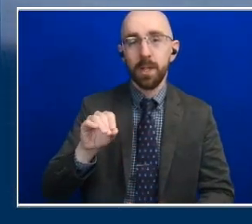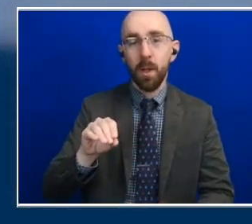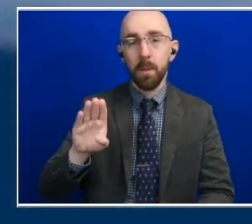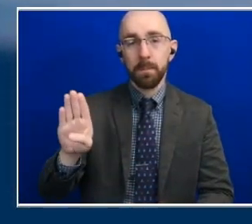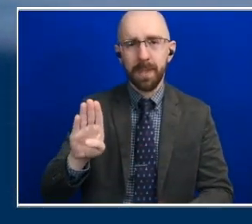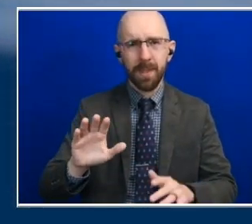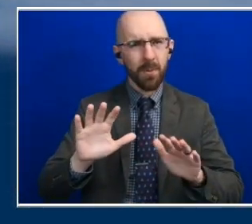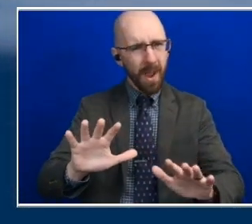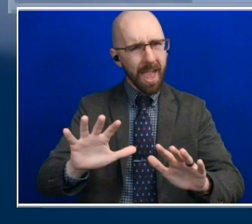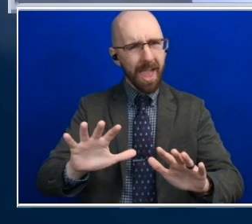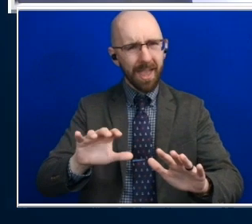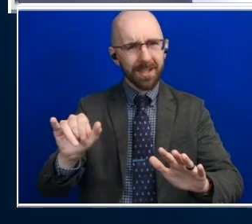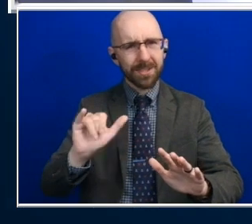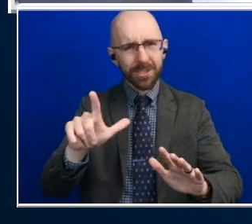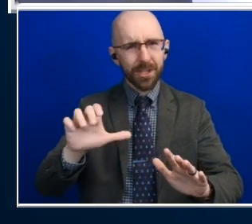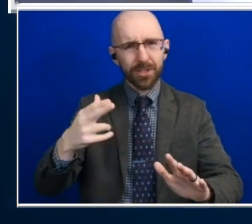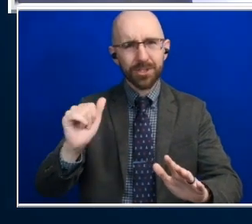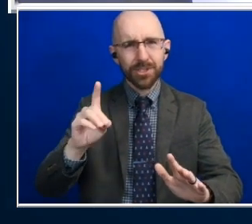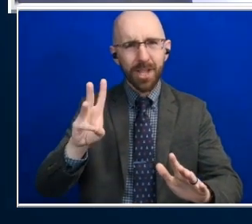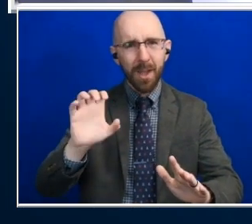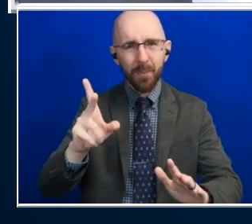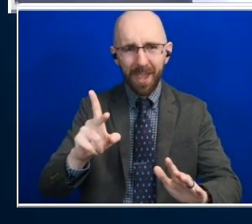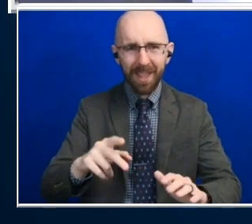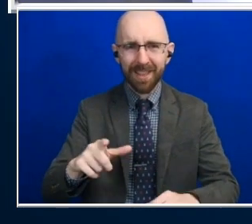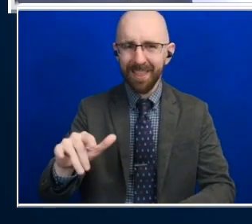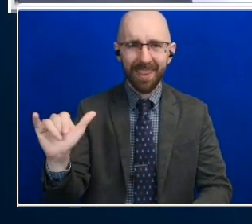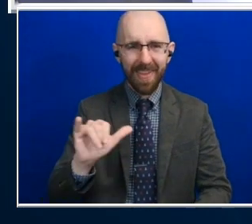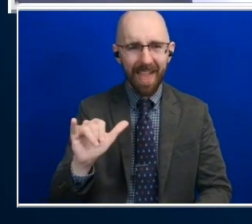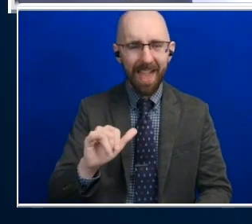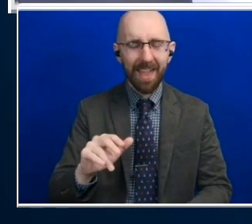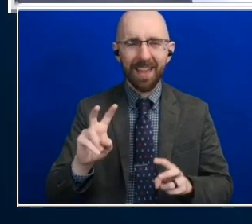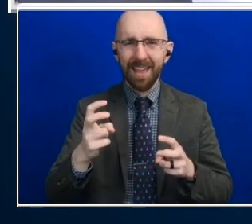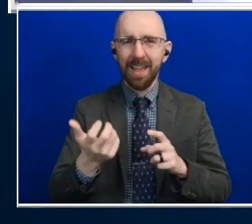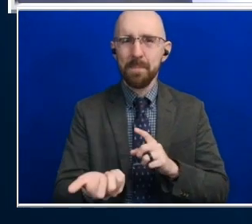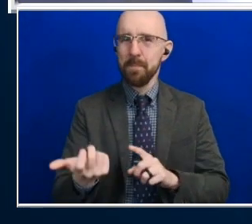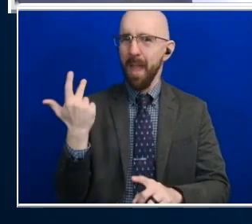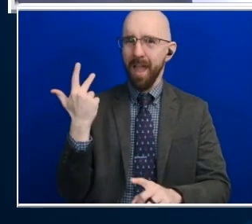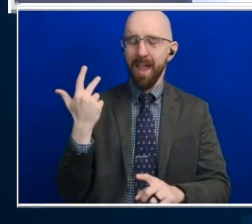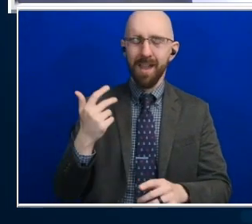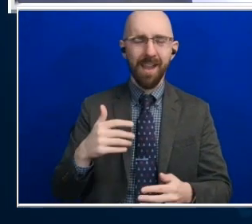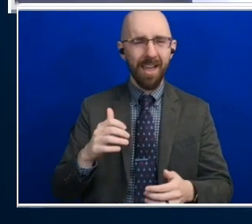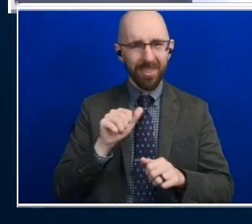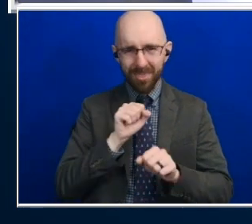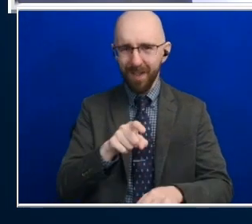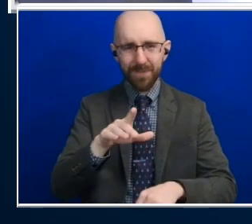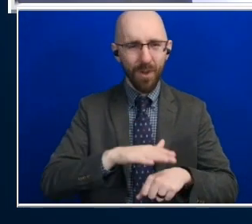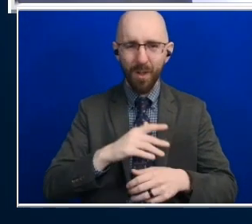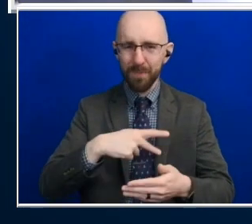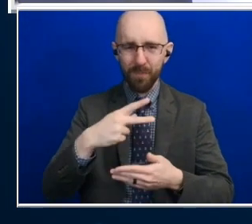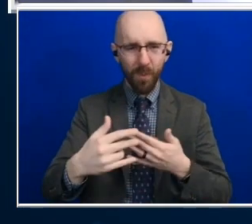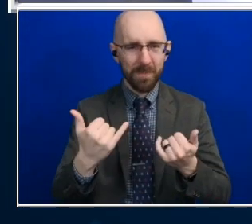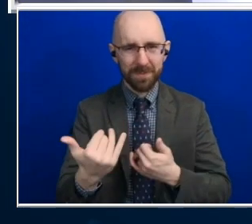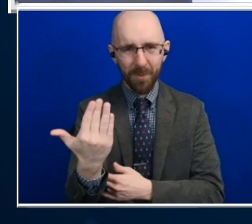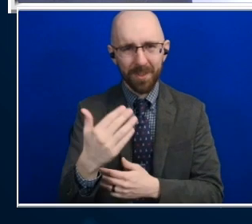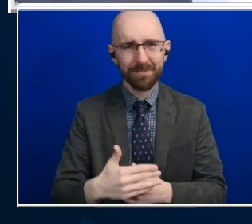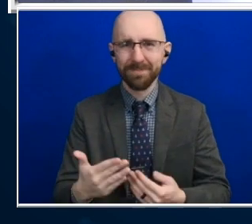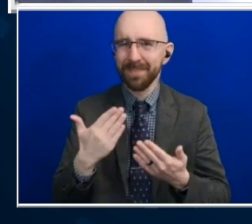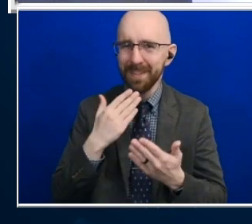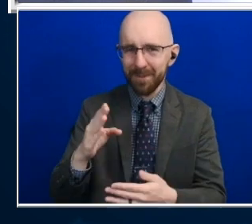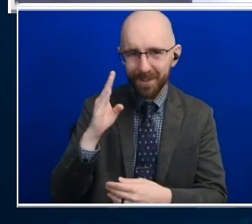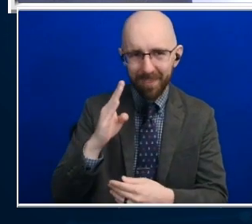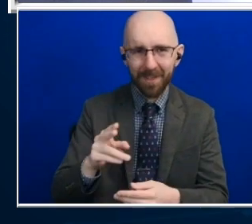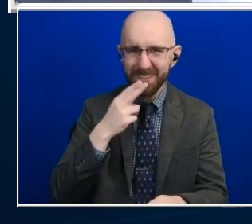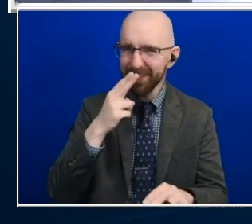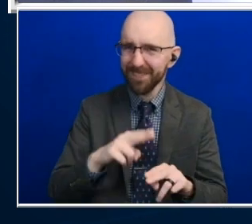Jill Chadwick. This is like the Back to the Future, Jill. I love that you're on the program this morning. Thank you and hello. It's really fun to be